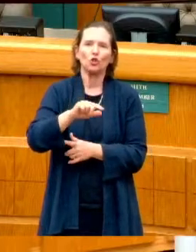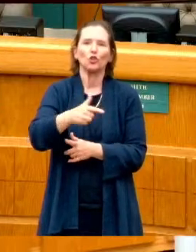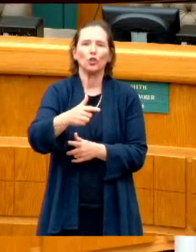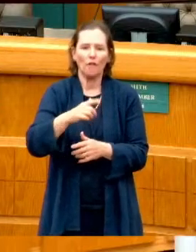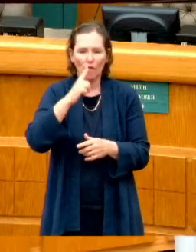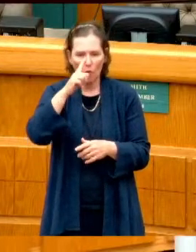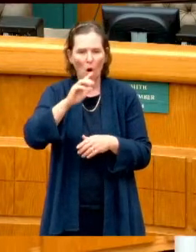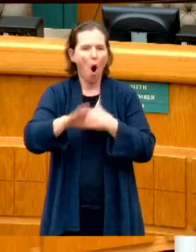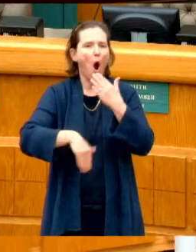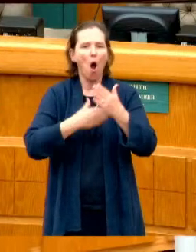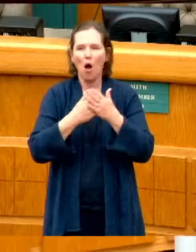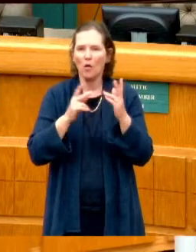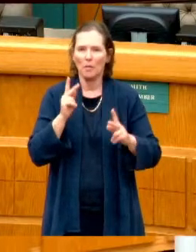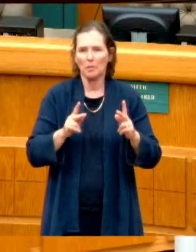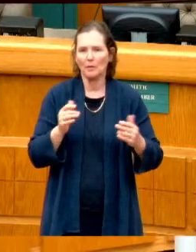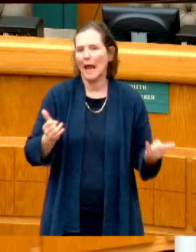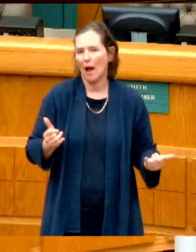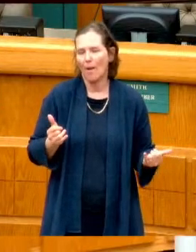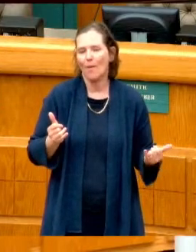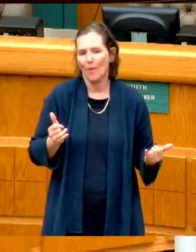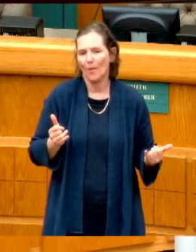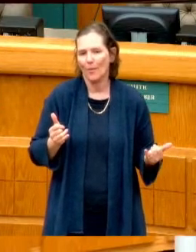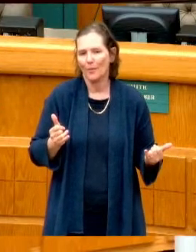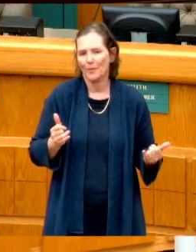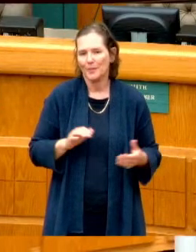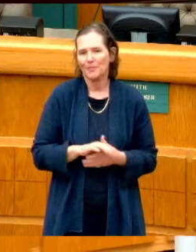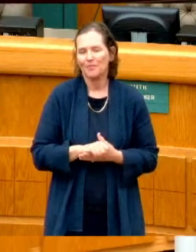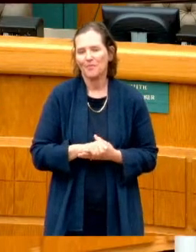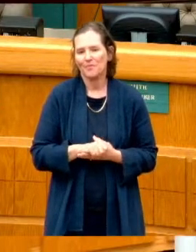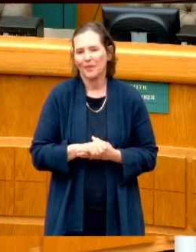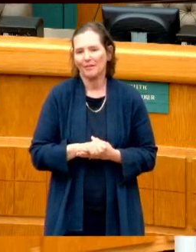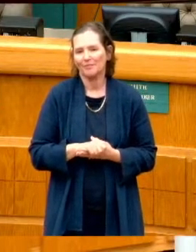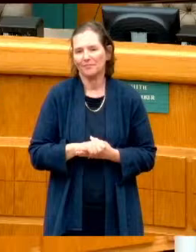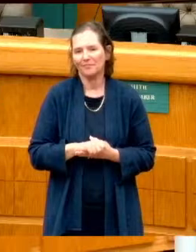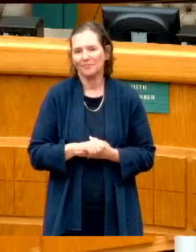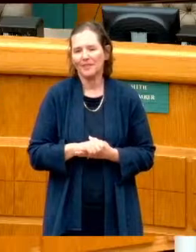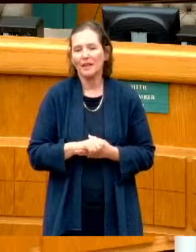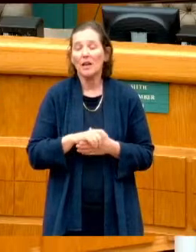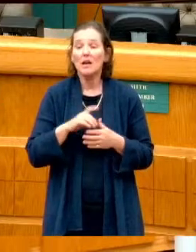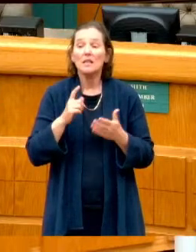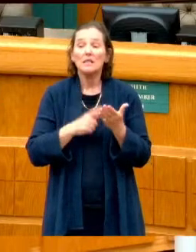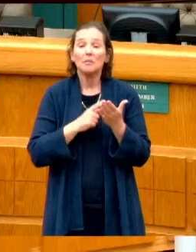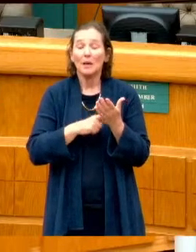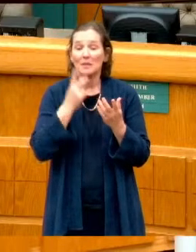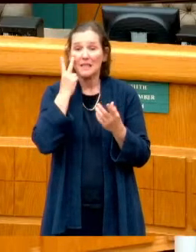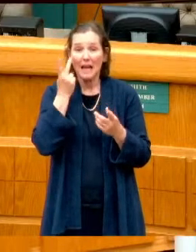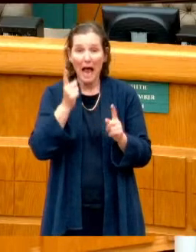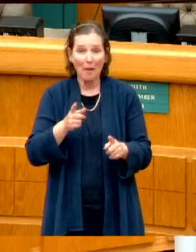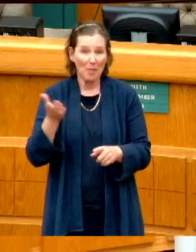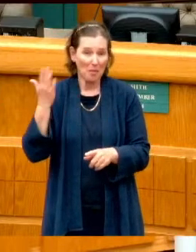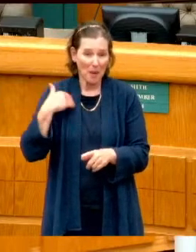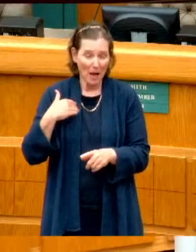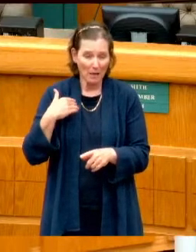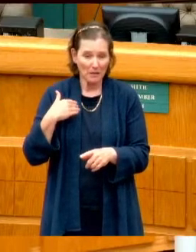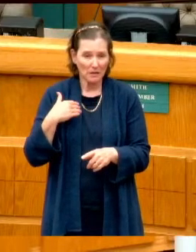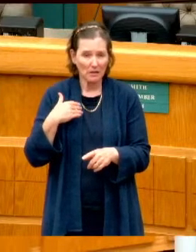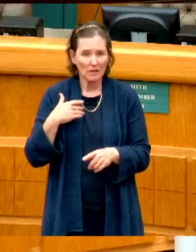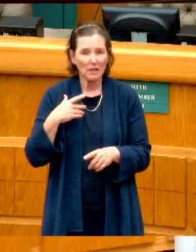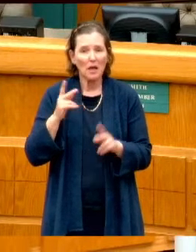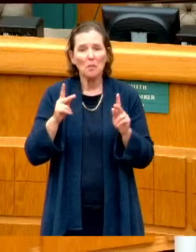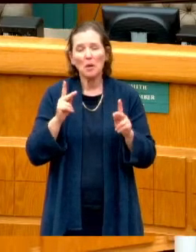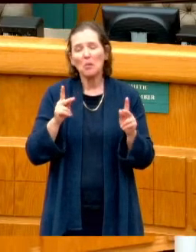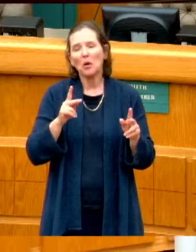now. The other issue that we will sometimes see in this scenario is complacency.